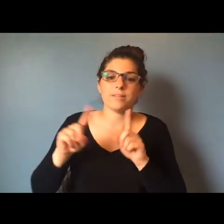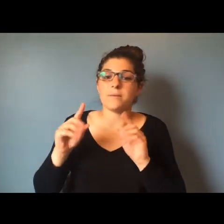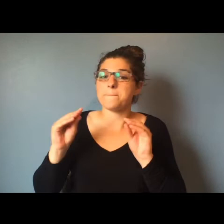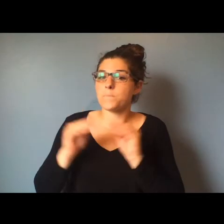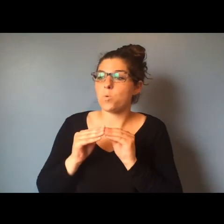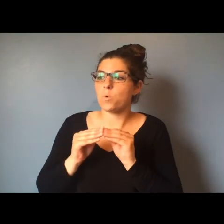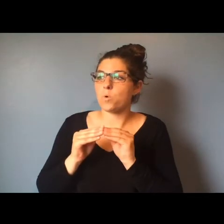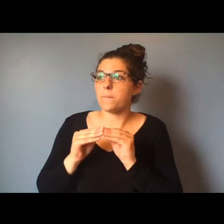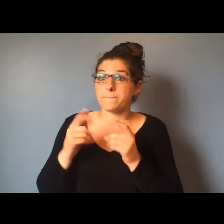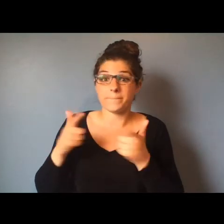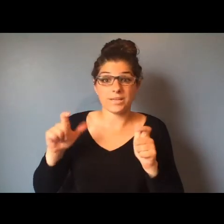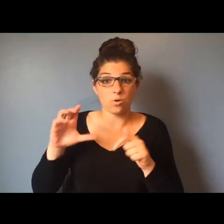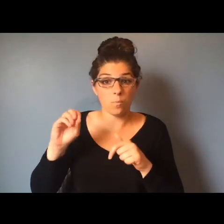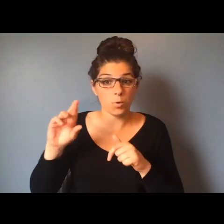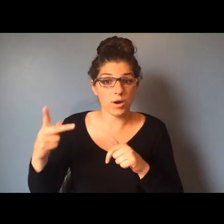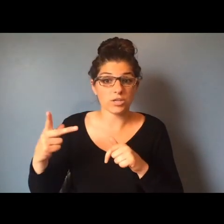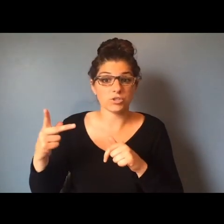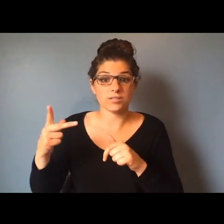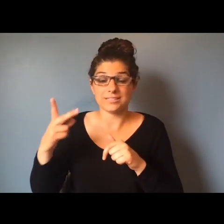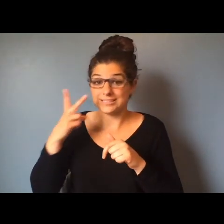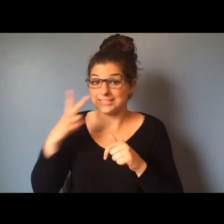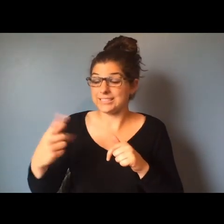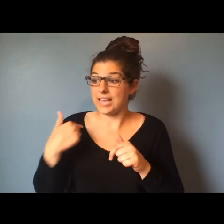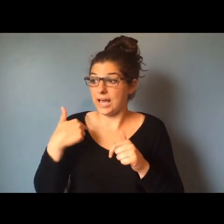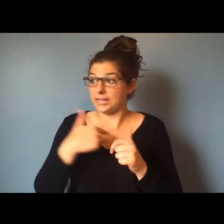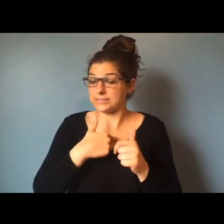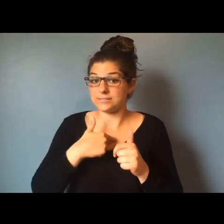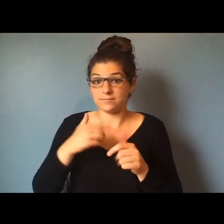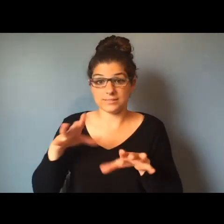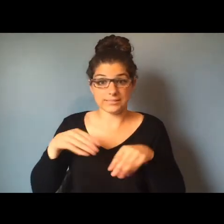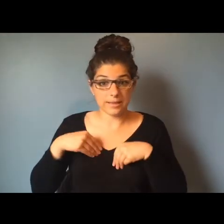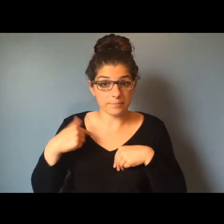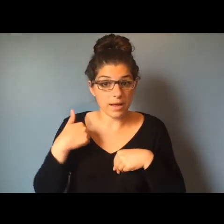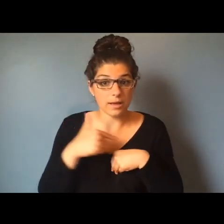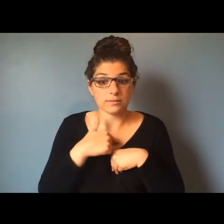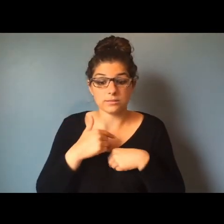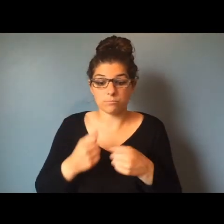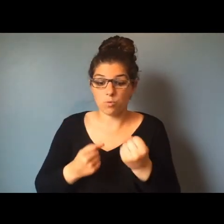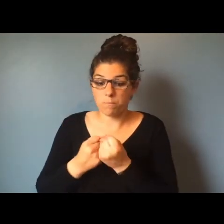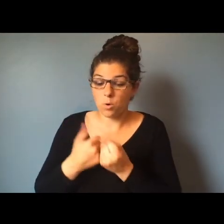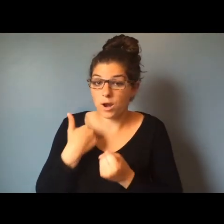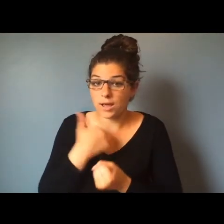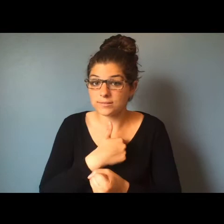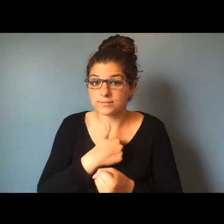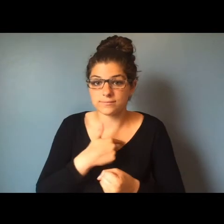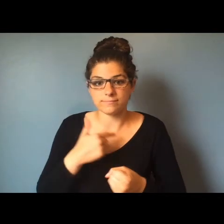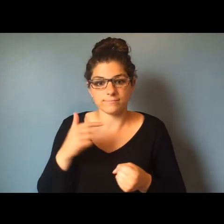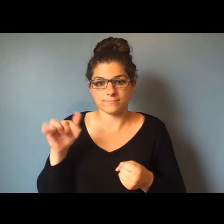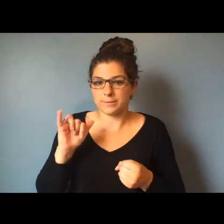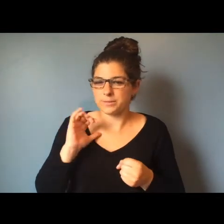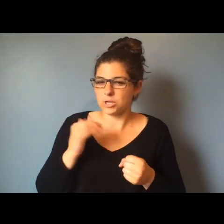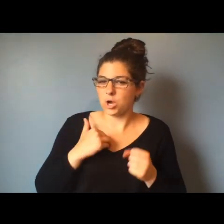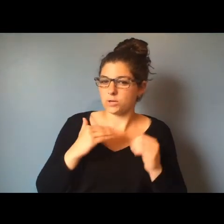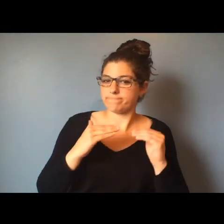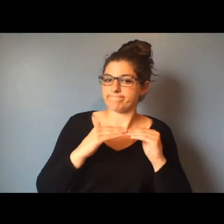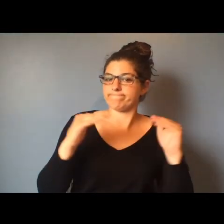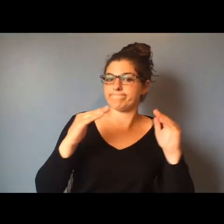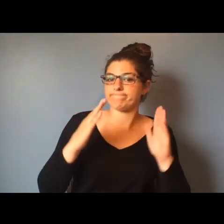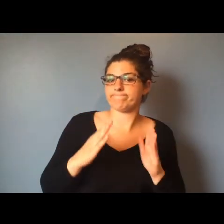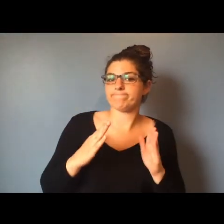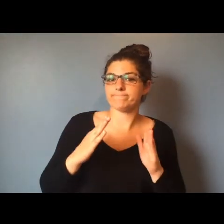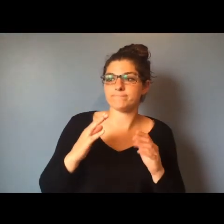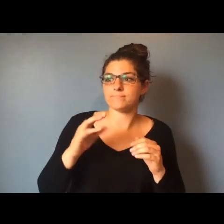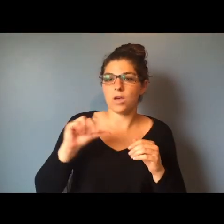that big corporations see us and accept us and promote us just like our counterparts or, you know, other